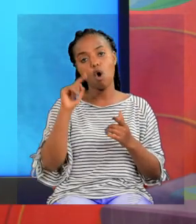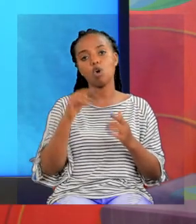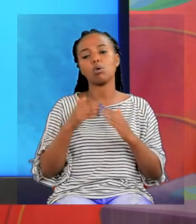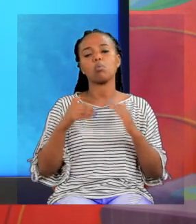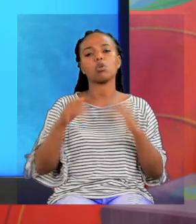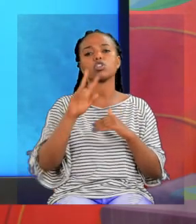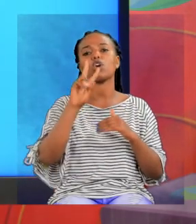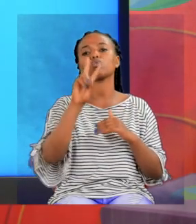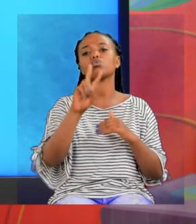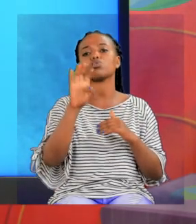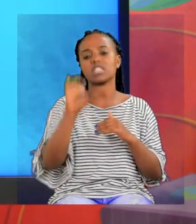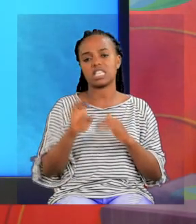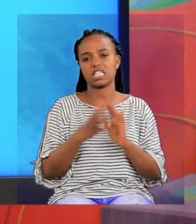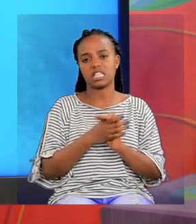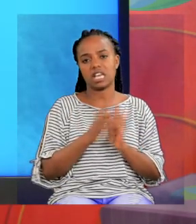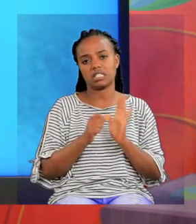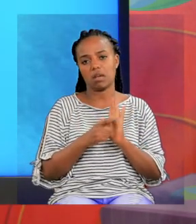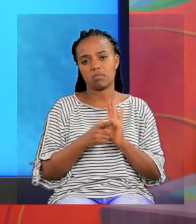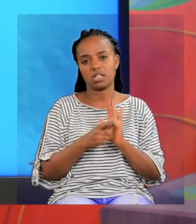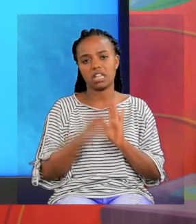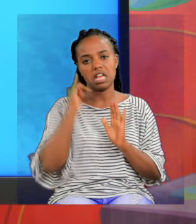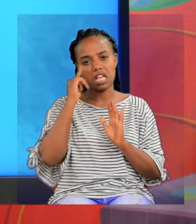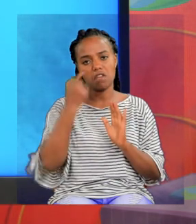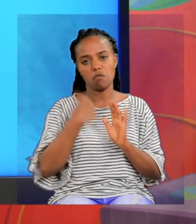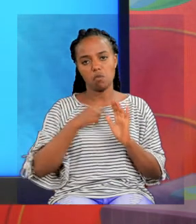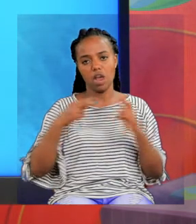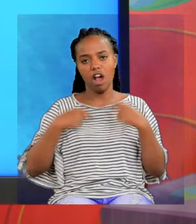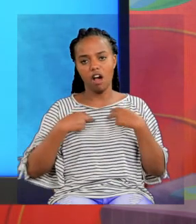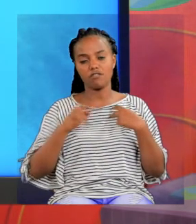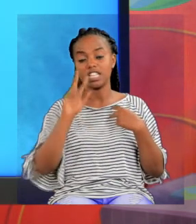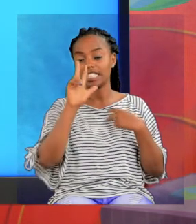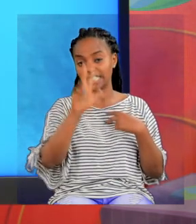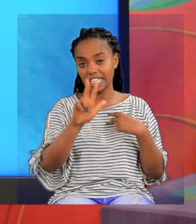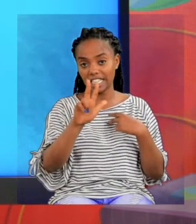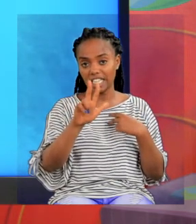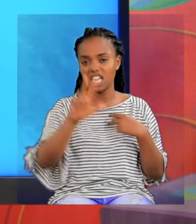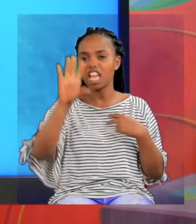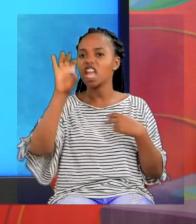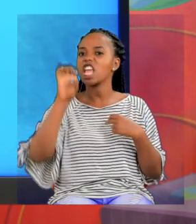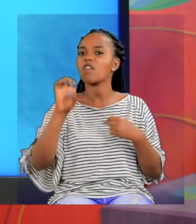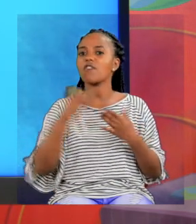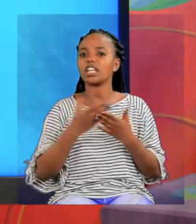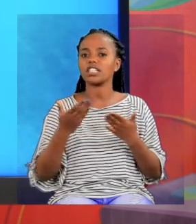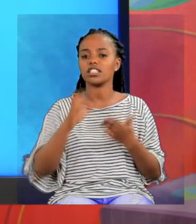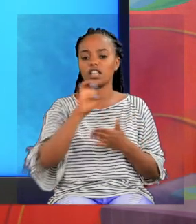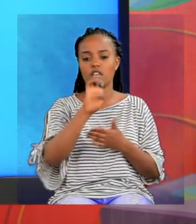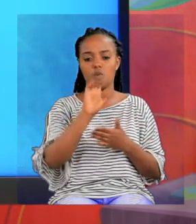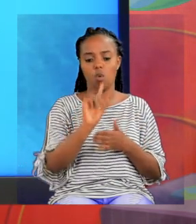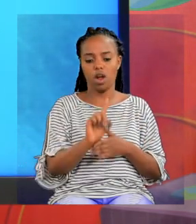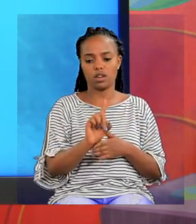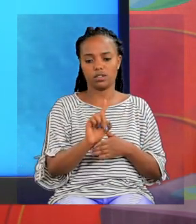than 2 events. For example, if we have 3 events E1